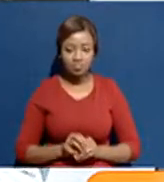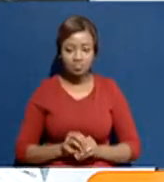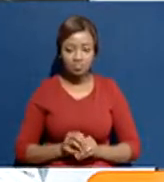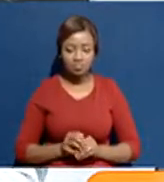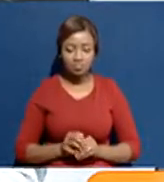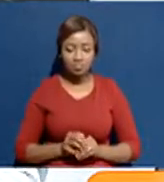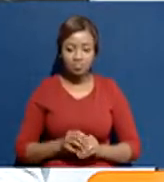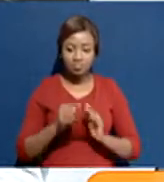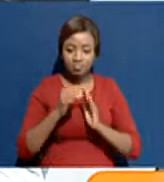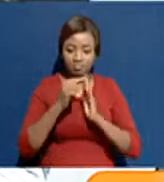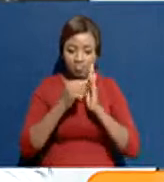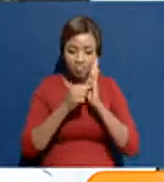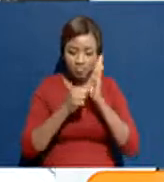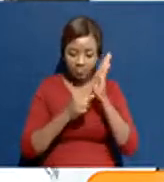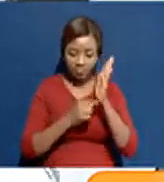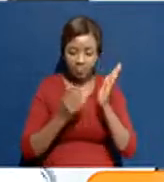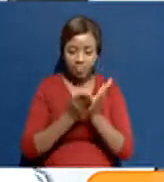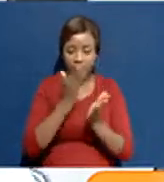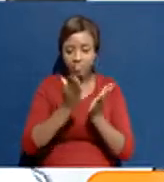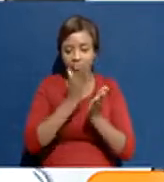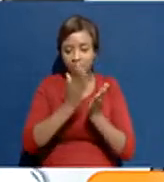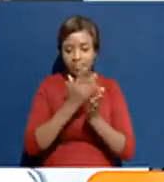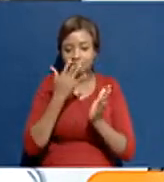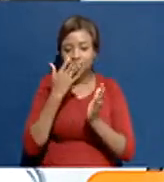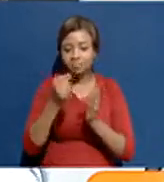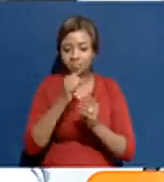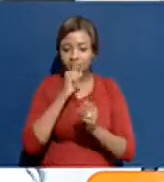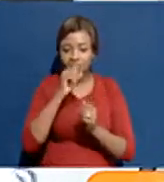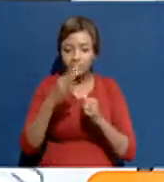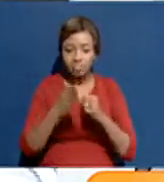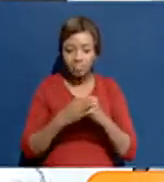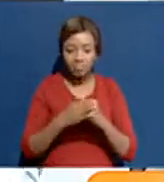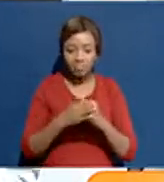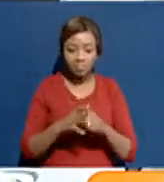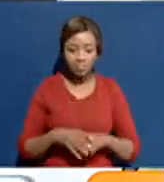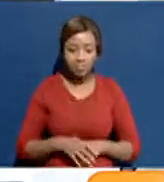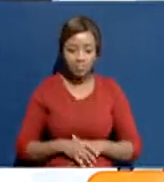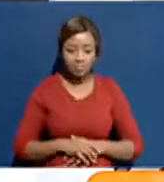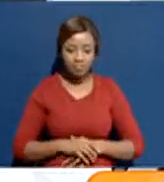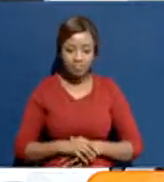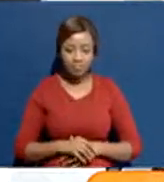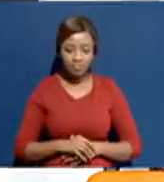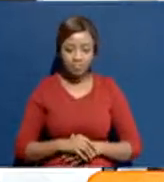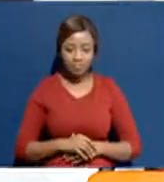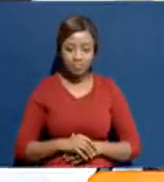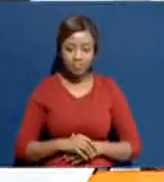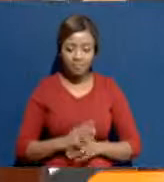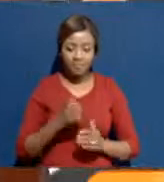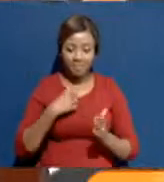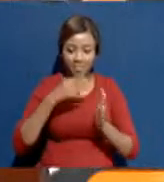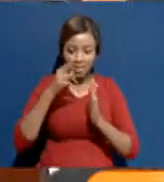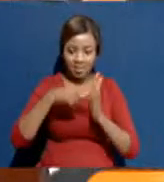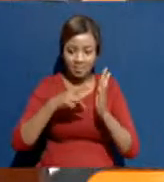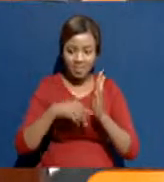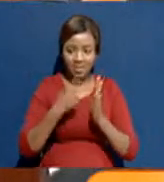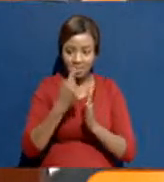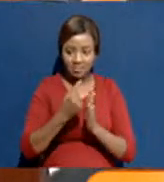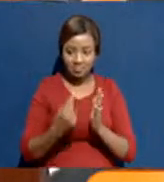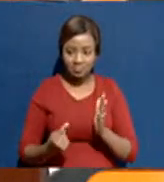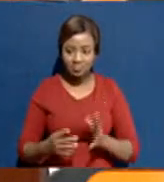in detail. 559 pages. That's right. I read every one. 40 pages are